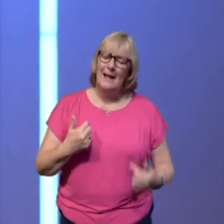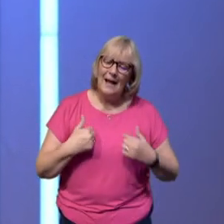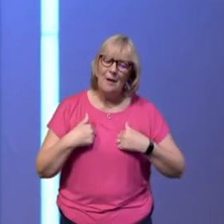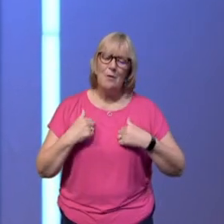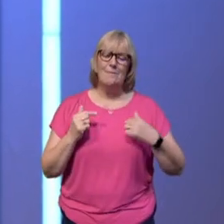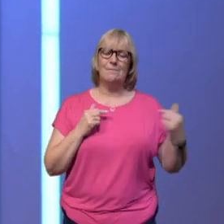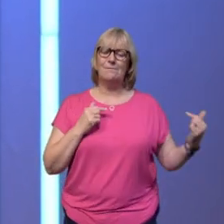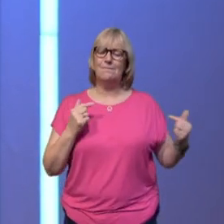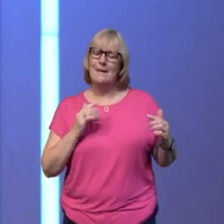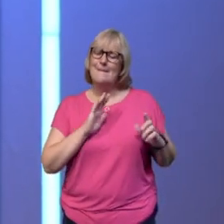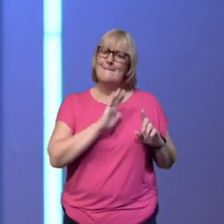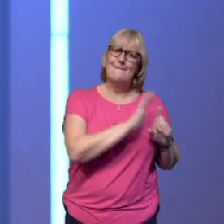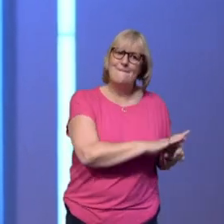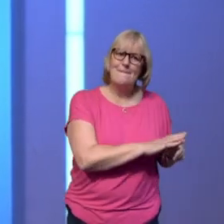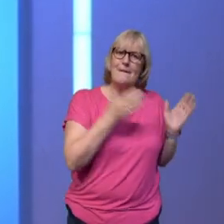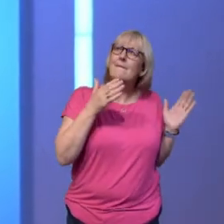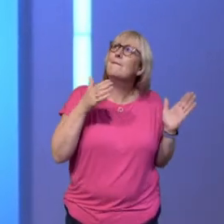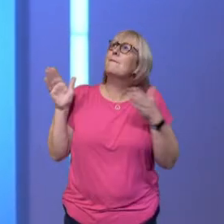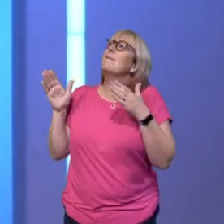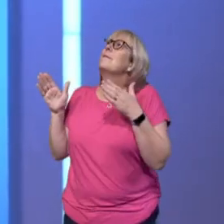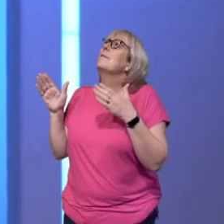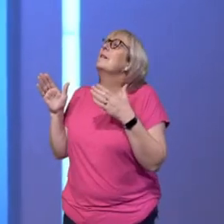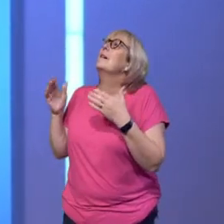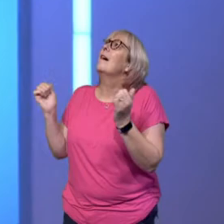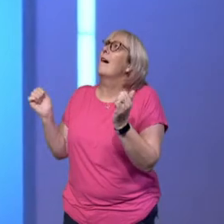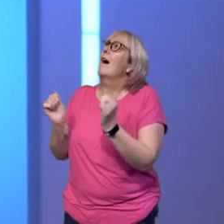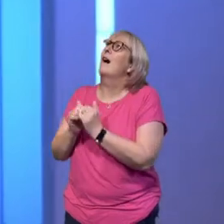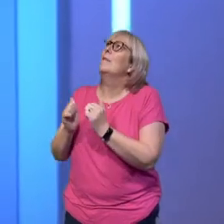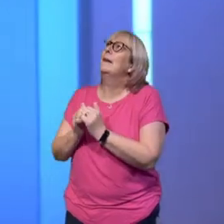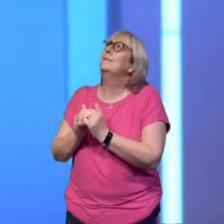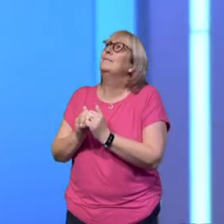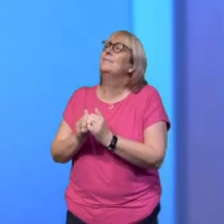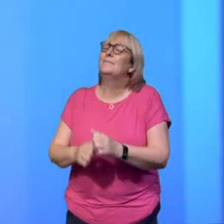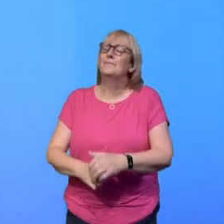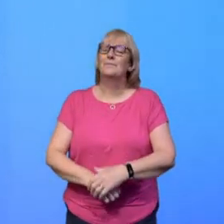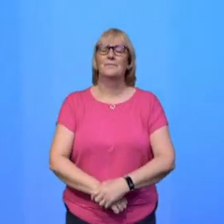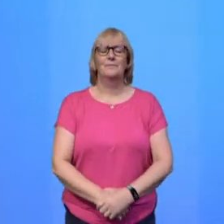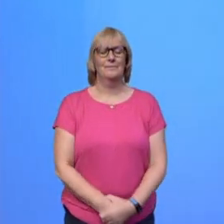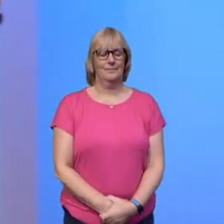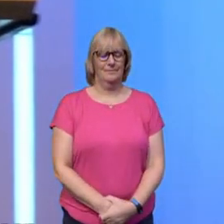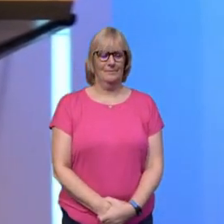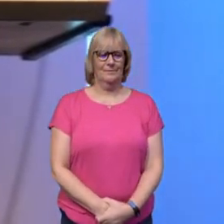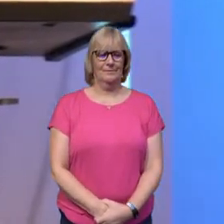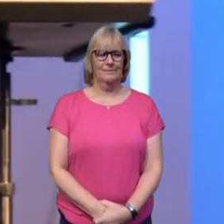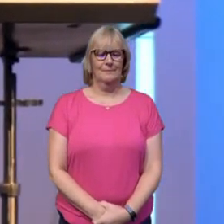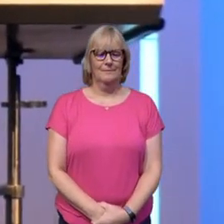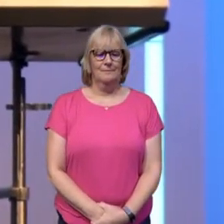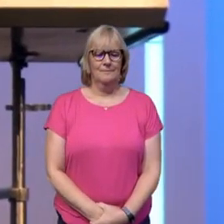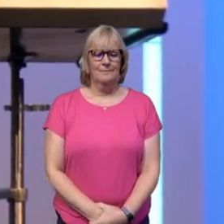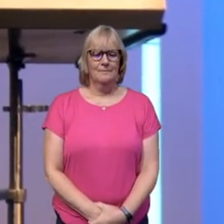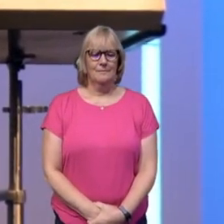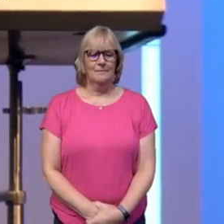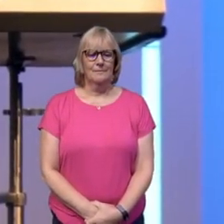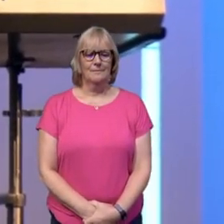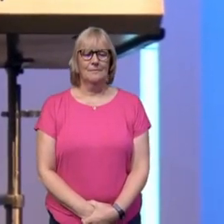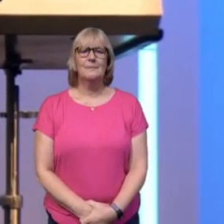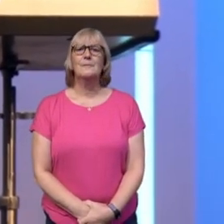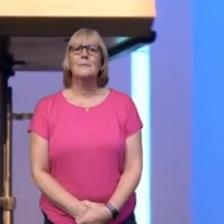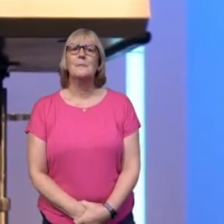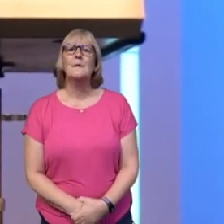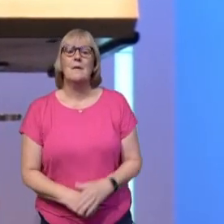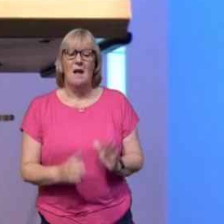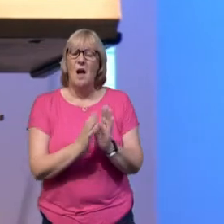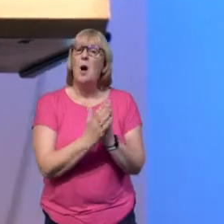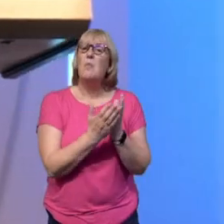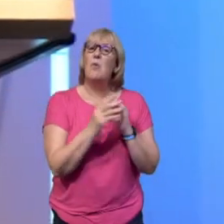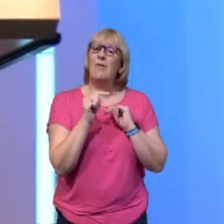Amen. Just to say, everyone, Faithful Leaders is the little